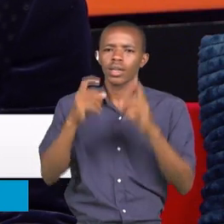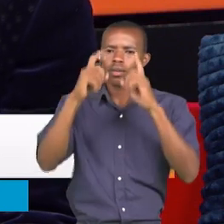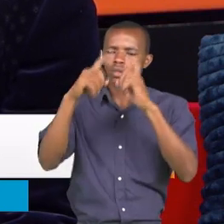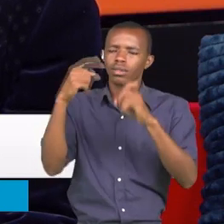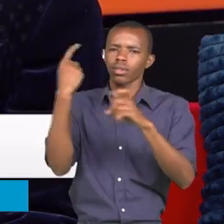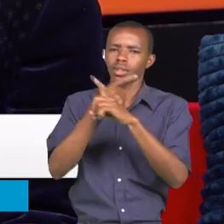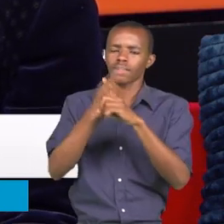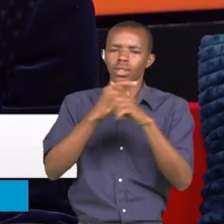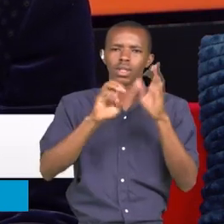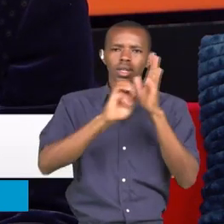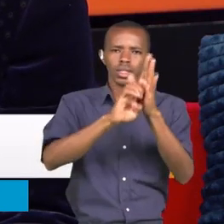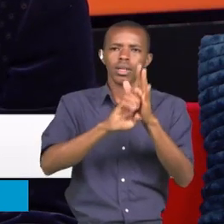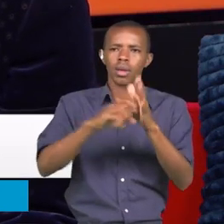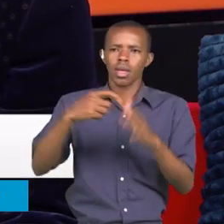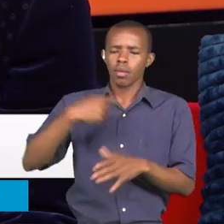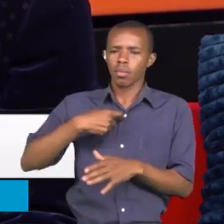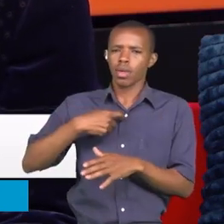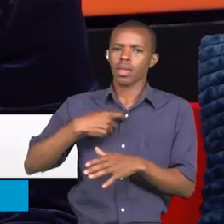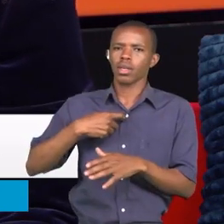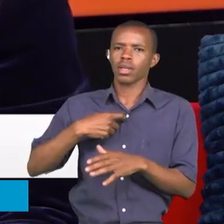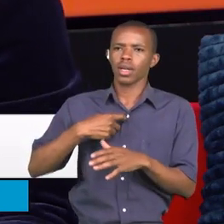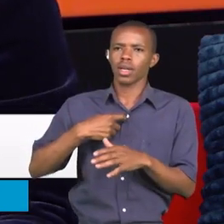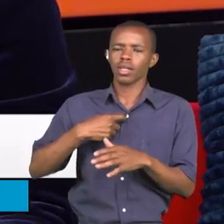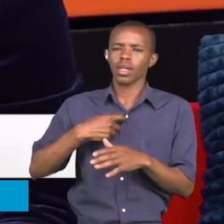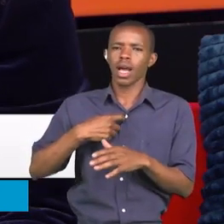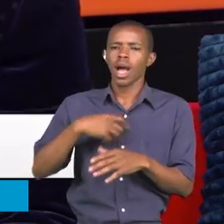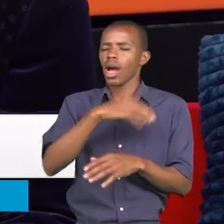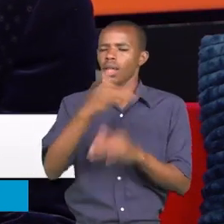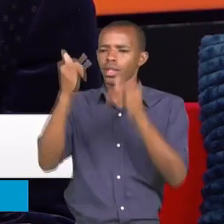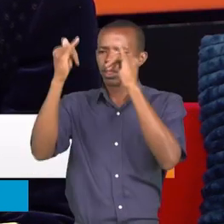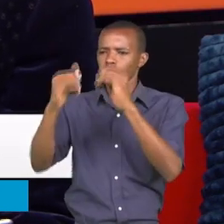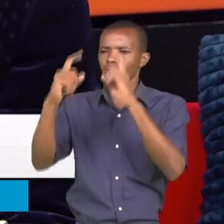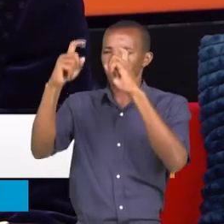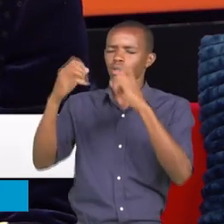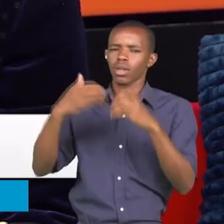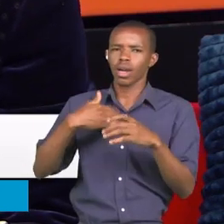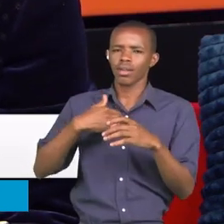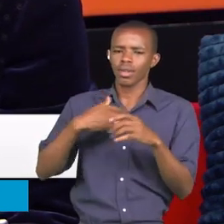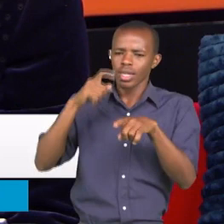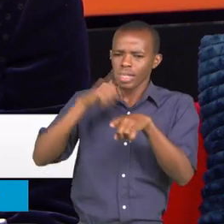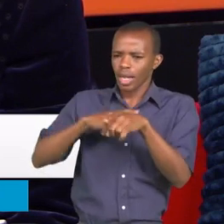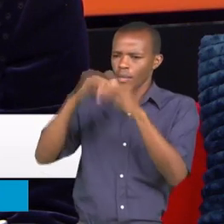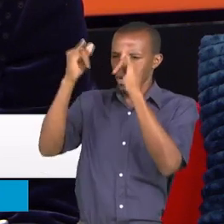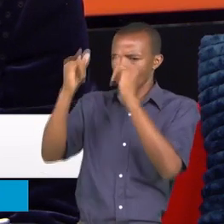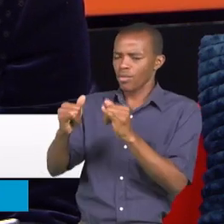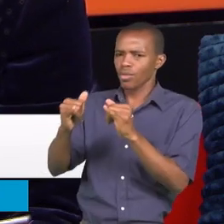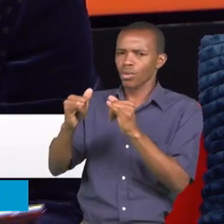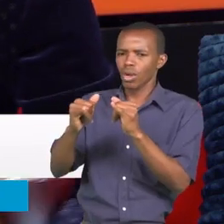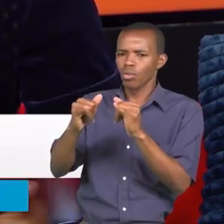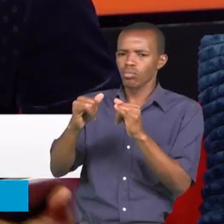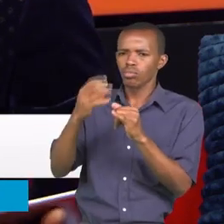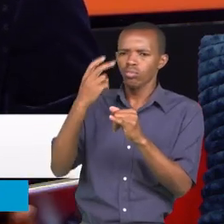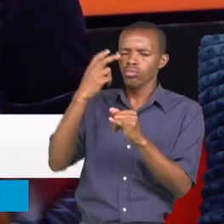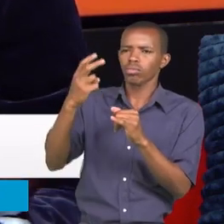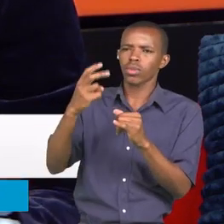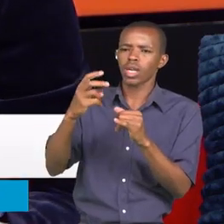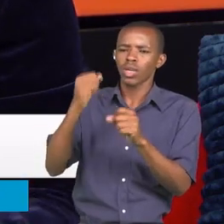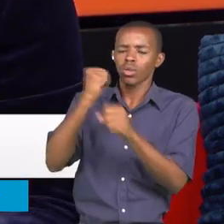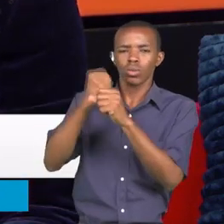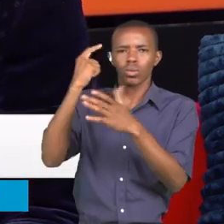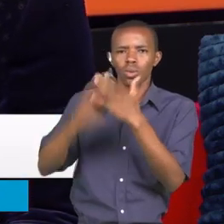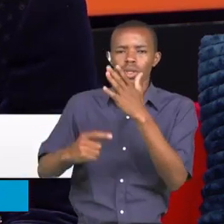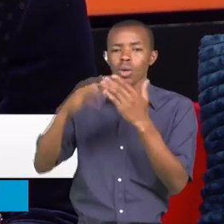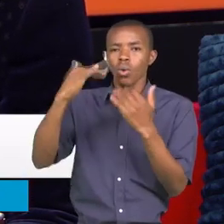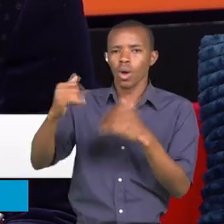For example, I run my page, but I have someone's photo. Now, this person, when he or she gets hold of me, maybe what should they do? Because